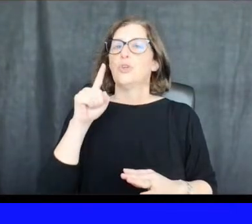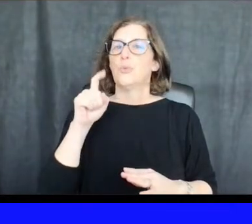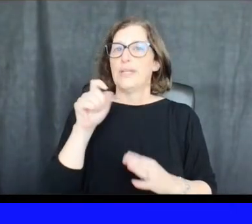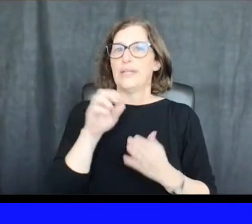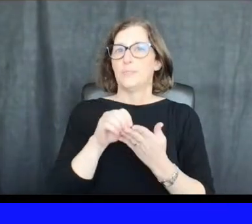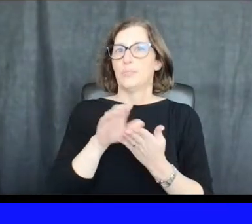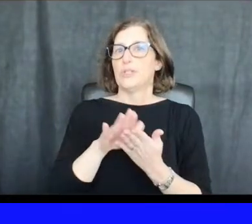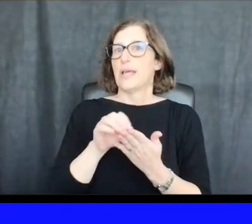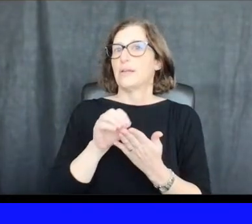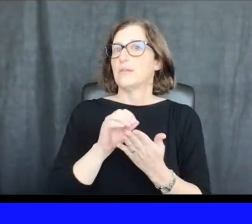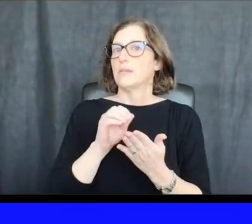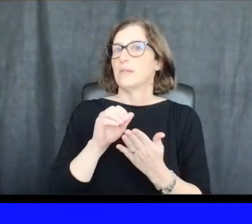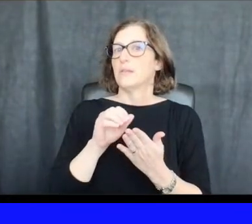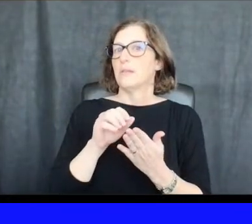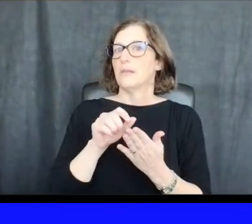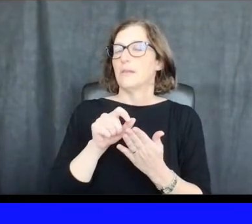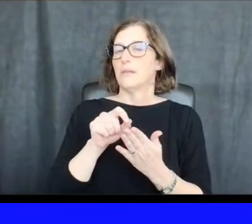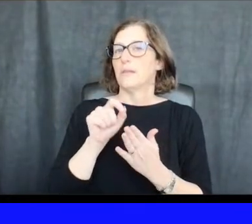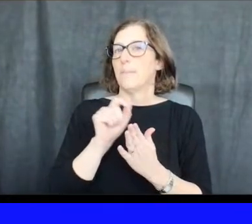You're on mute.